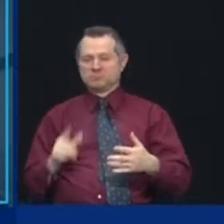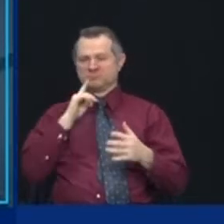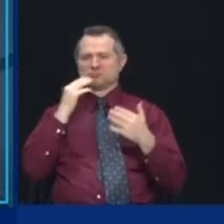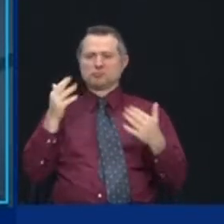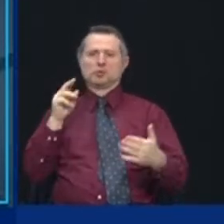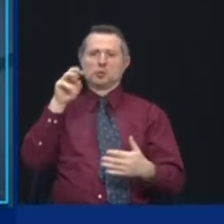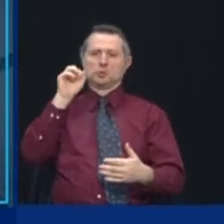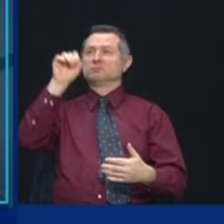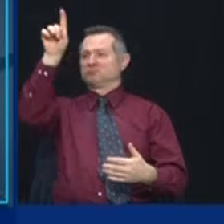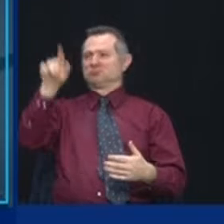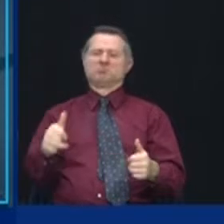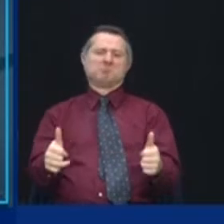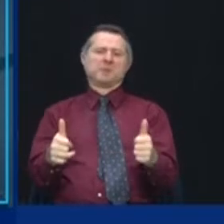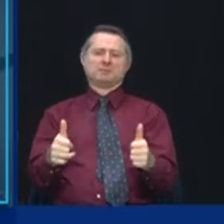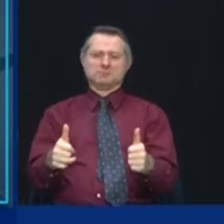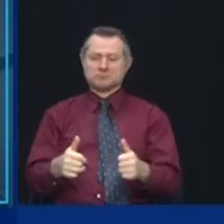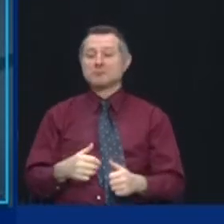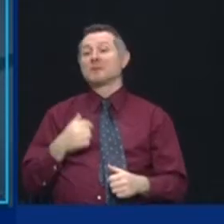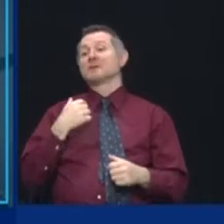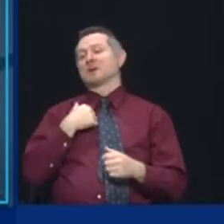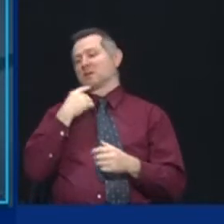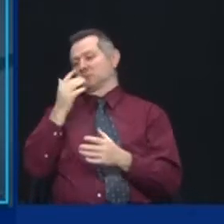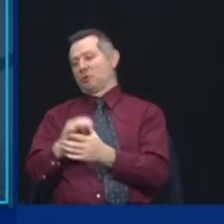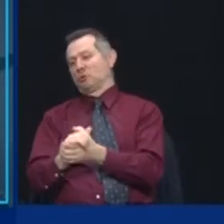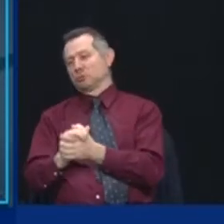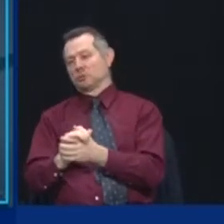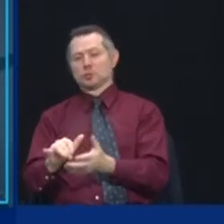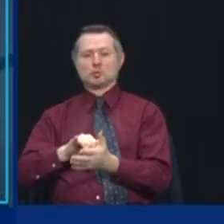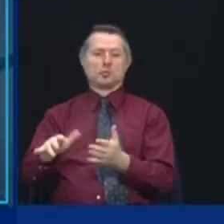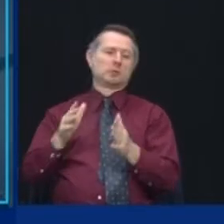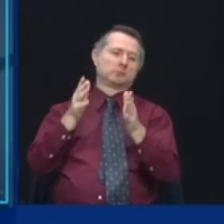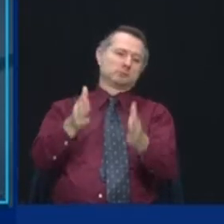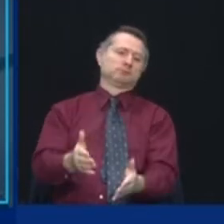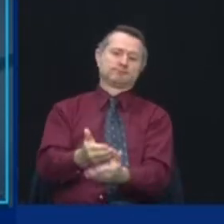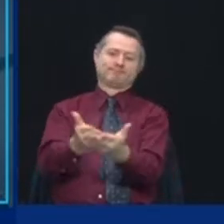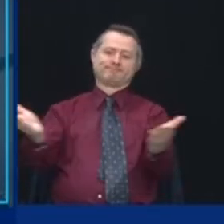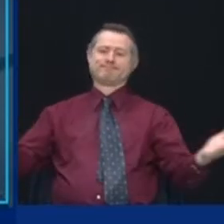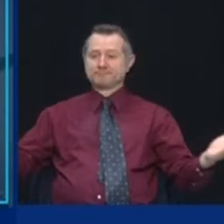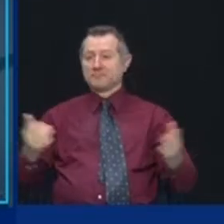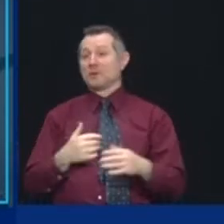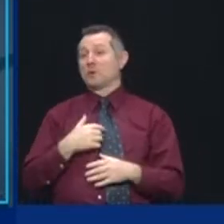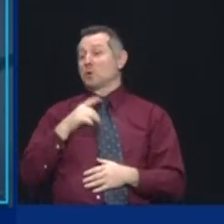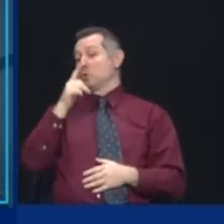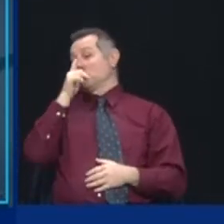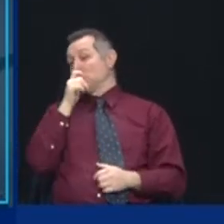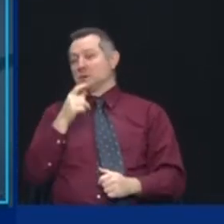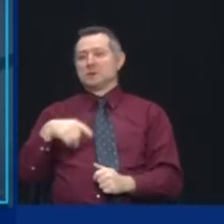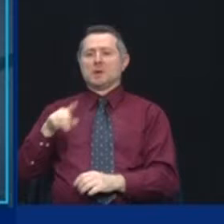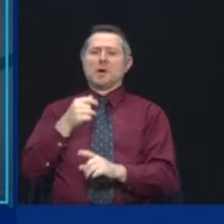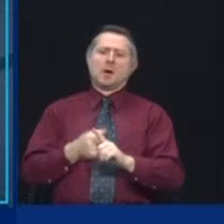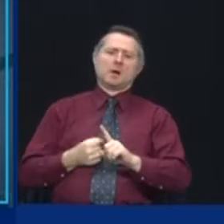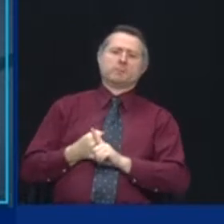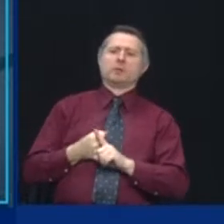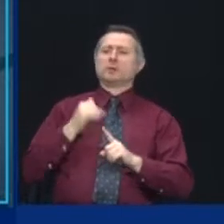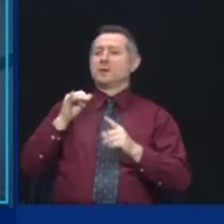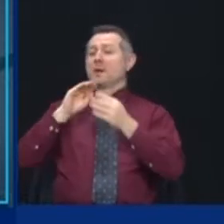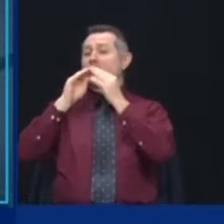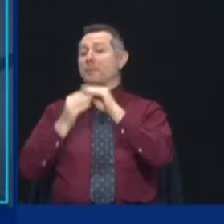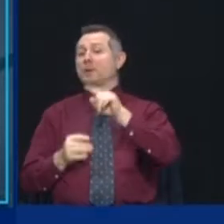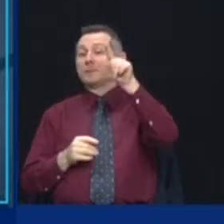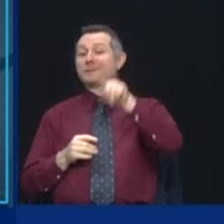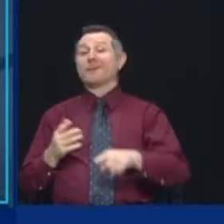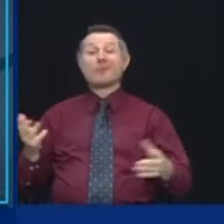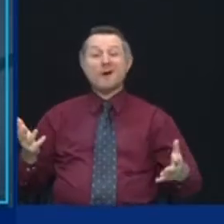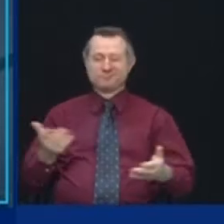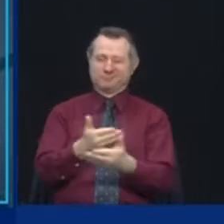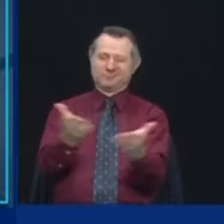is congratulations to New Yorkers. You know who determines that day to day? New Yorkers. It is a function